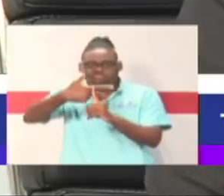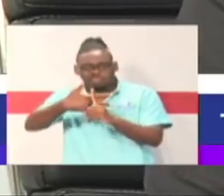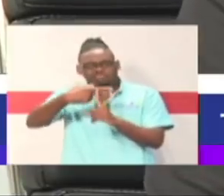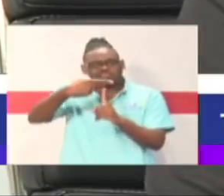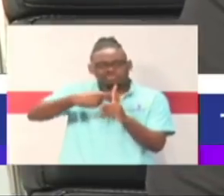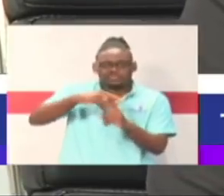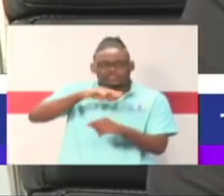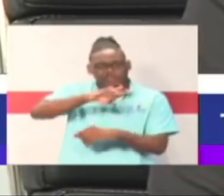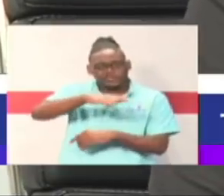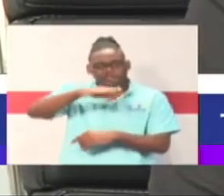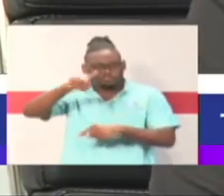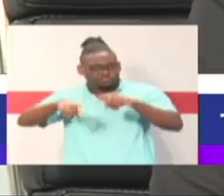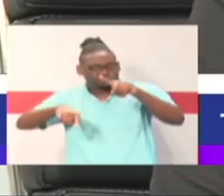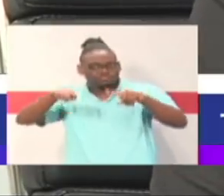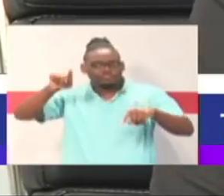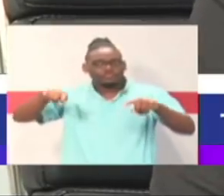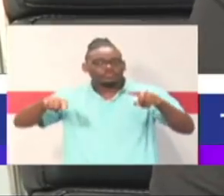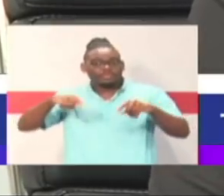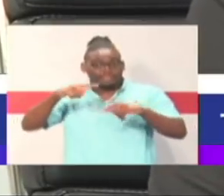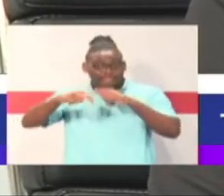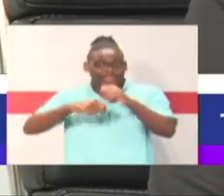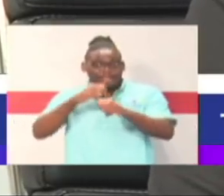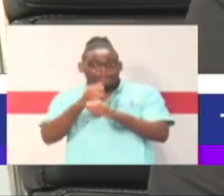in the first half of pregnancy,